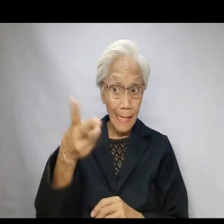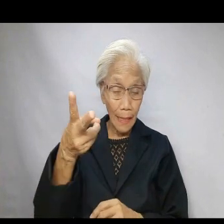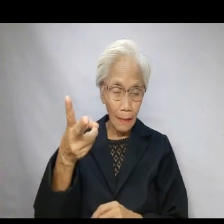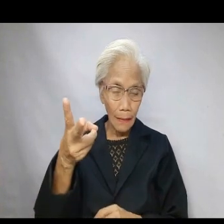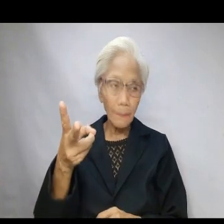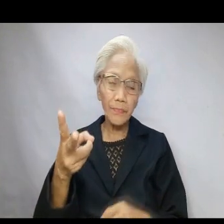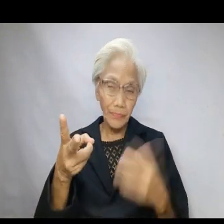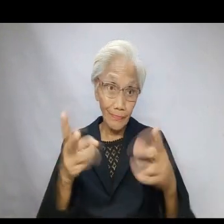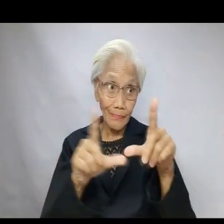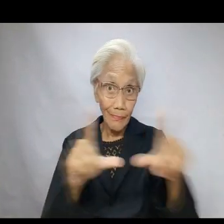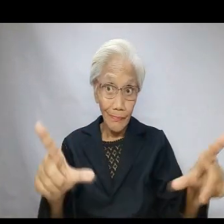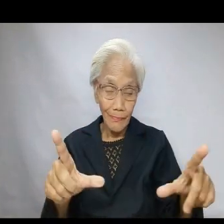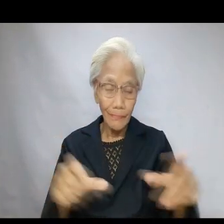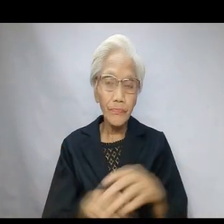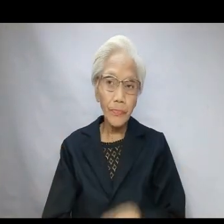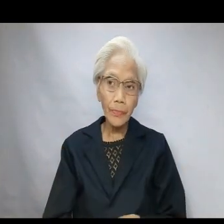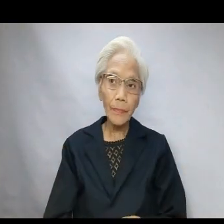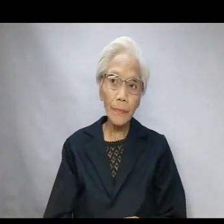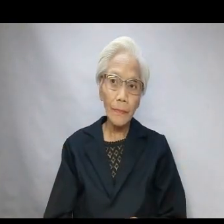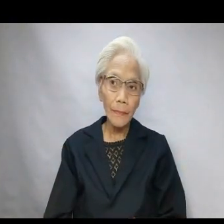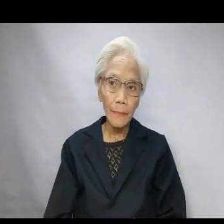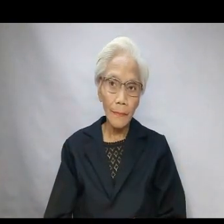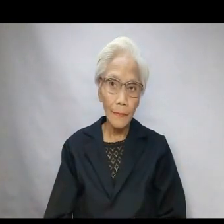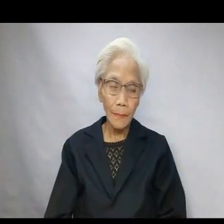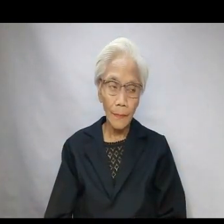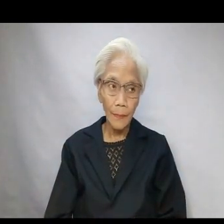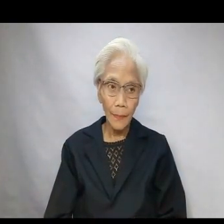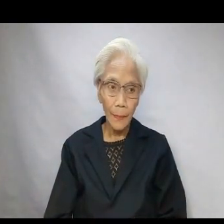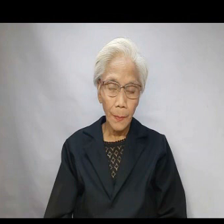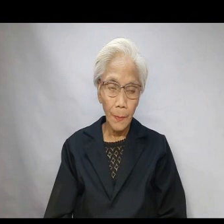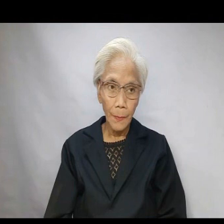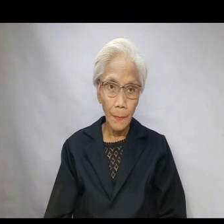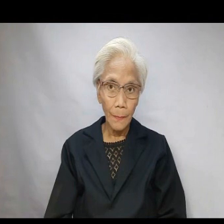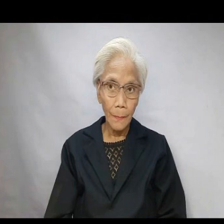The second level of human thirst is hyperdipsia.